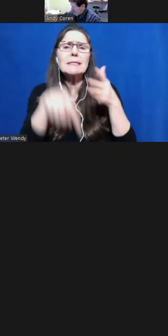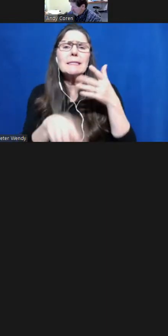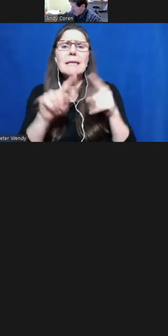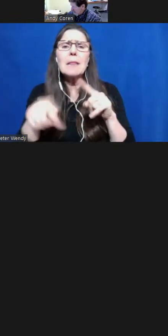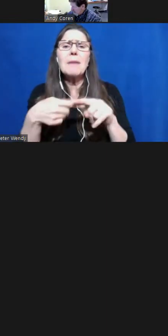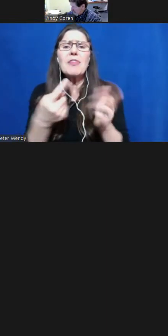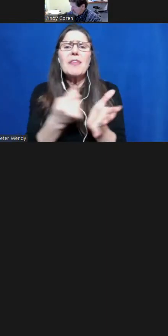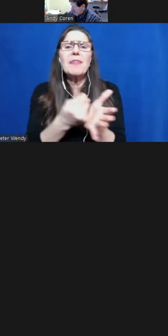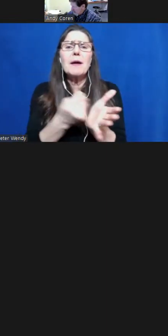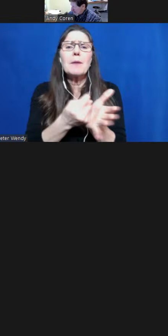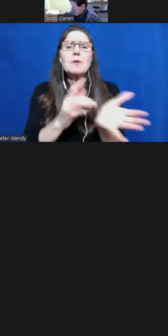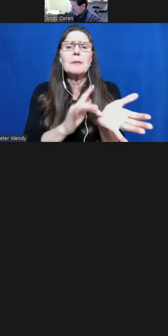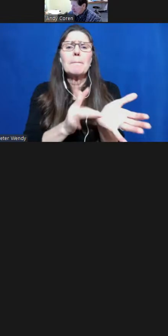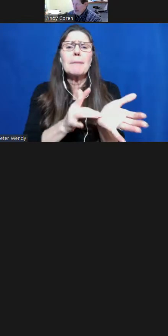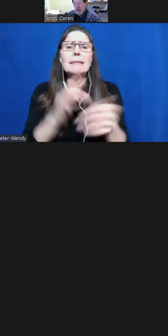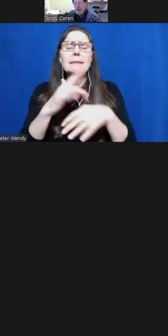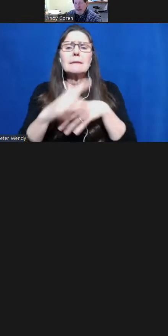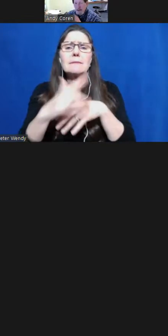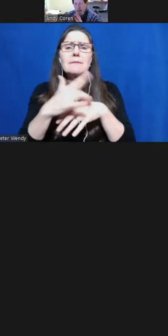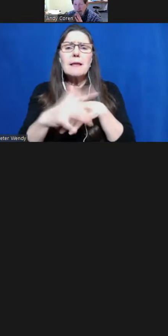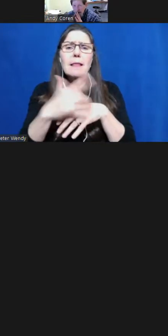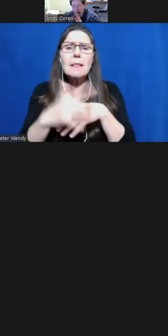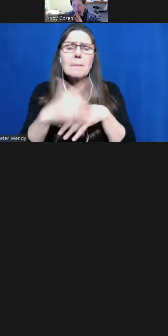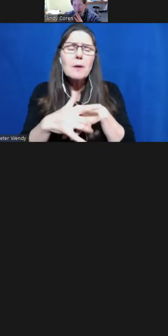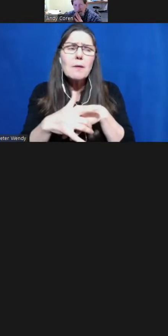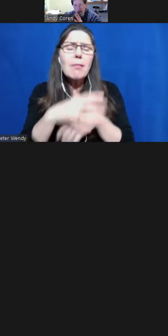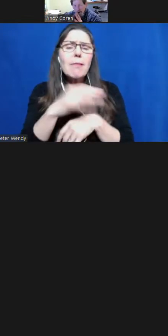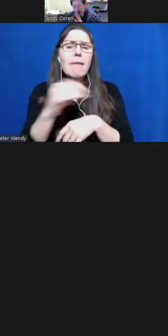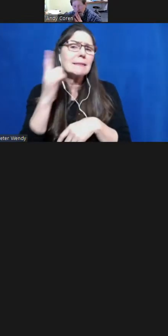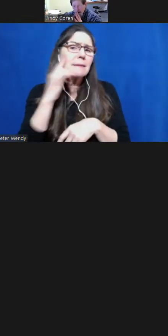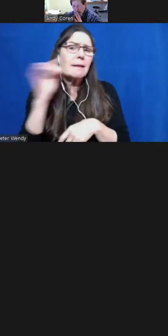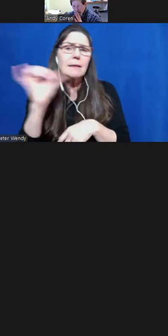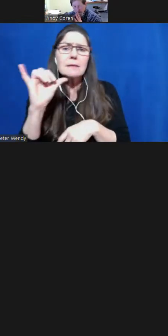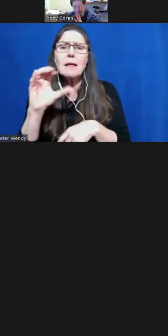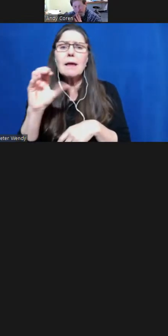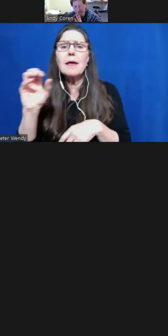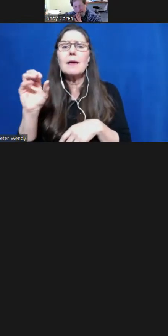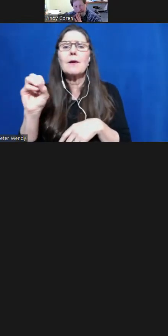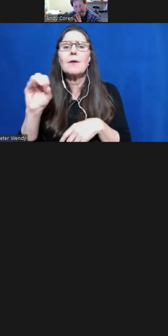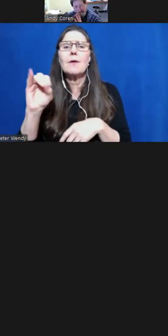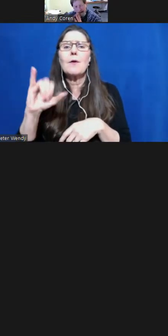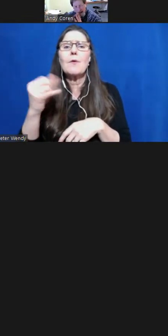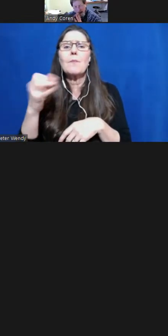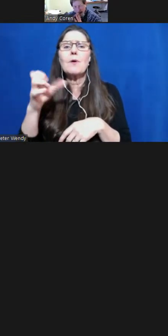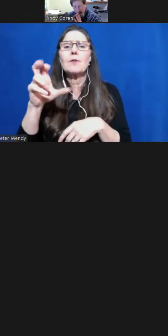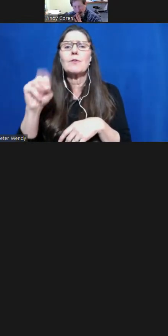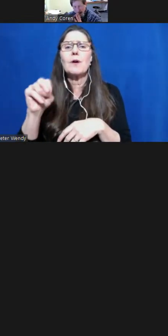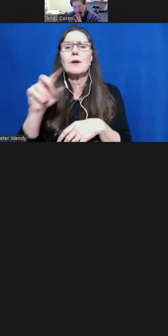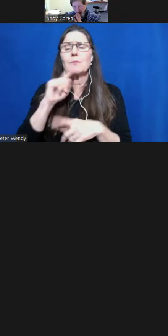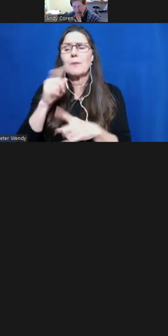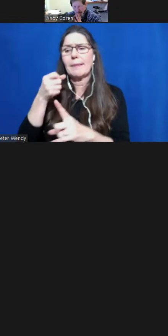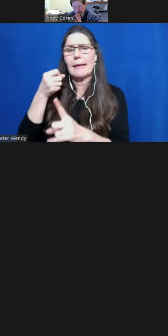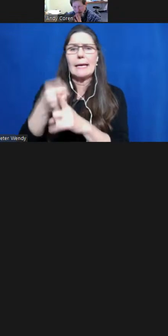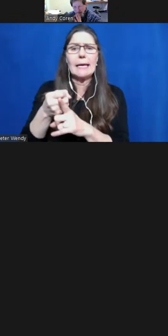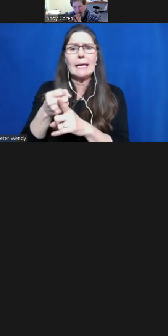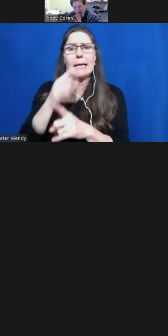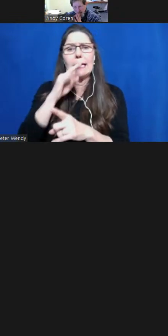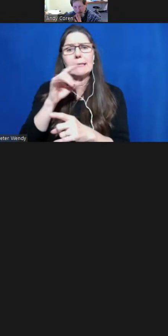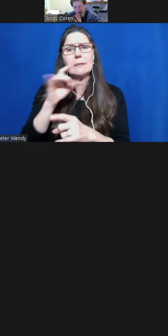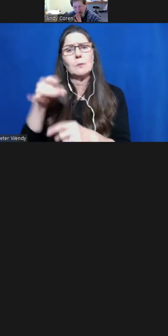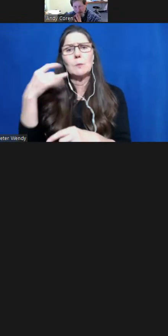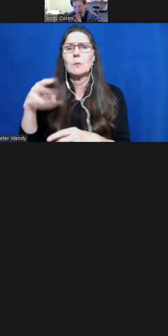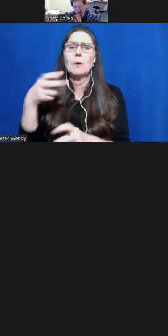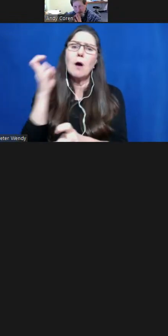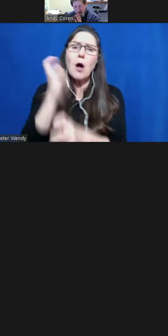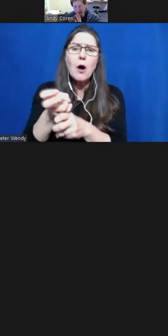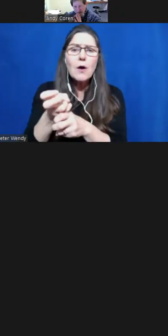that are available. And since it sounds like Omicron is hitting kids fairly hard. Can you